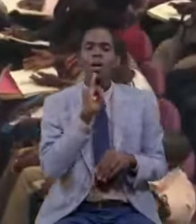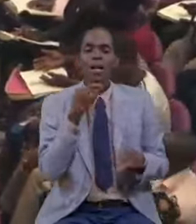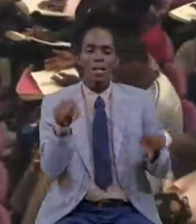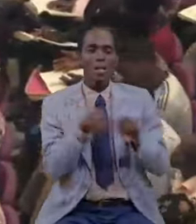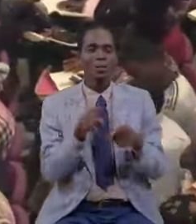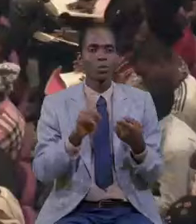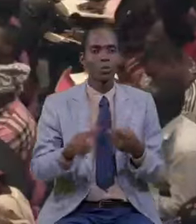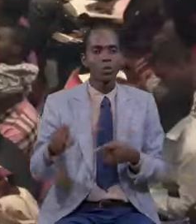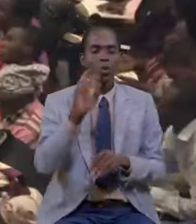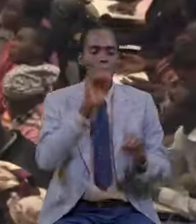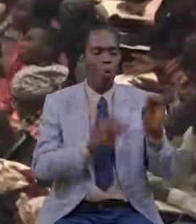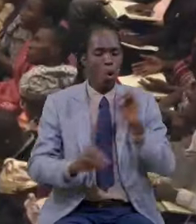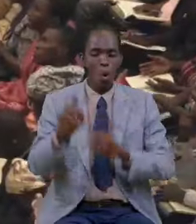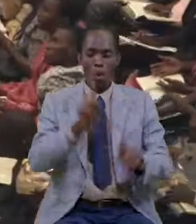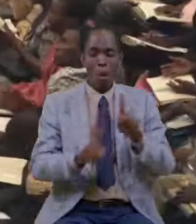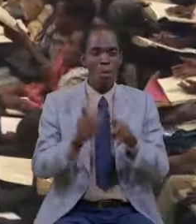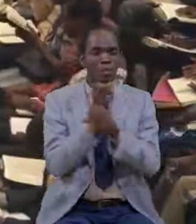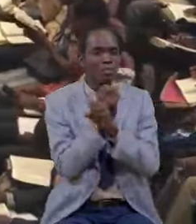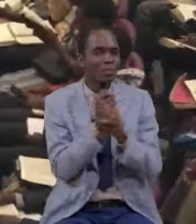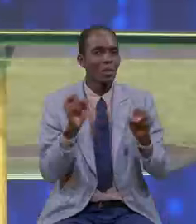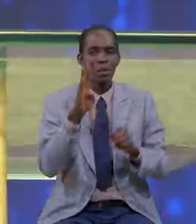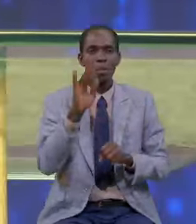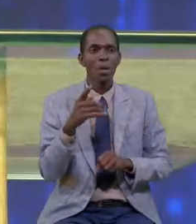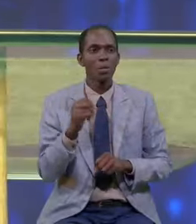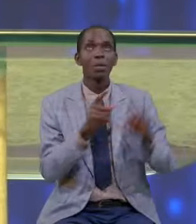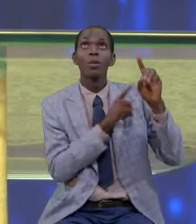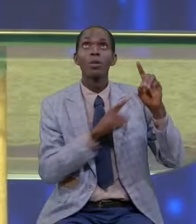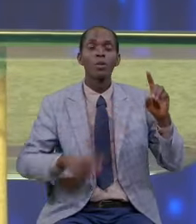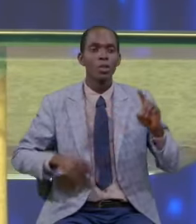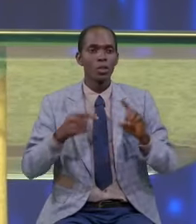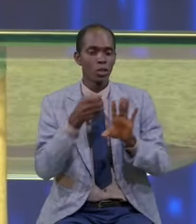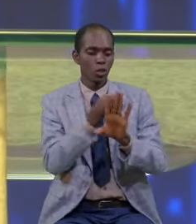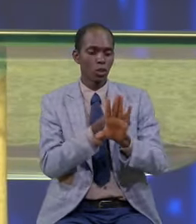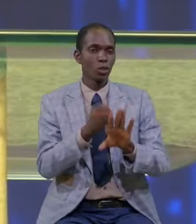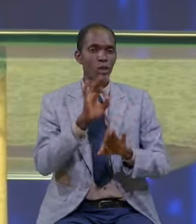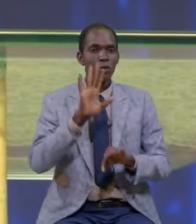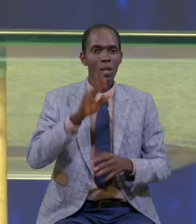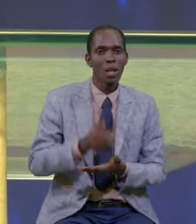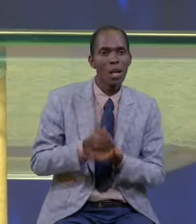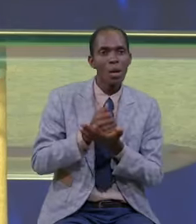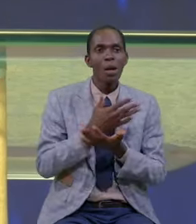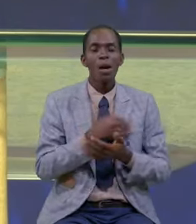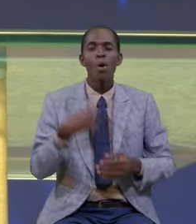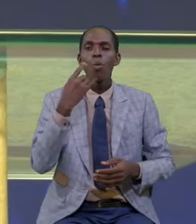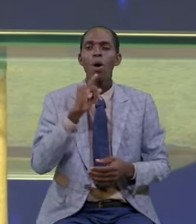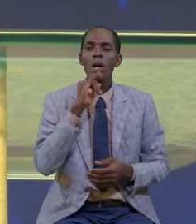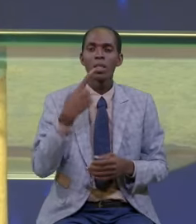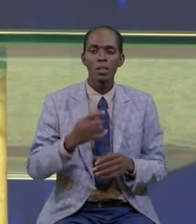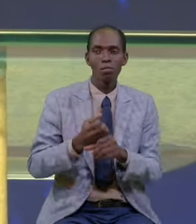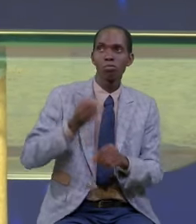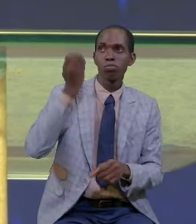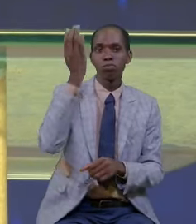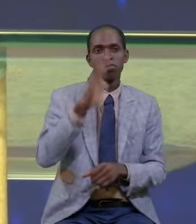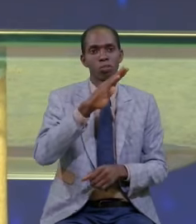people saved by the Lord The Shield of thy help and who is the sword of